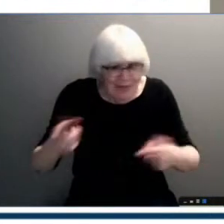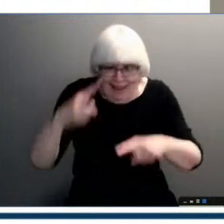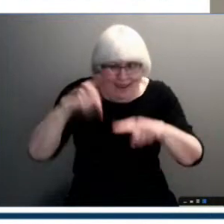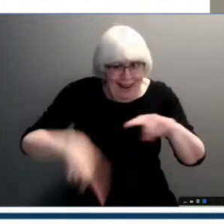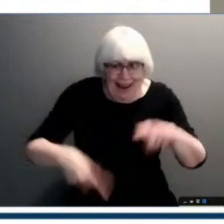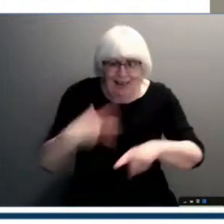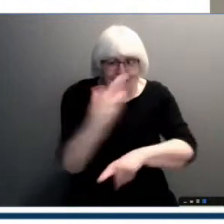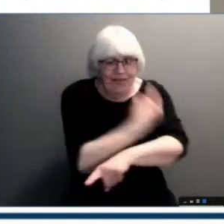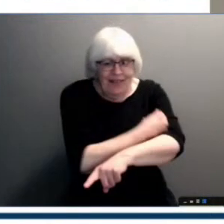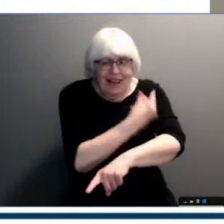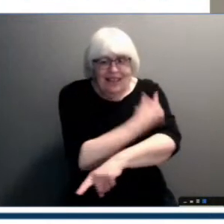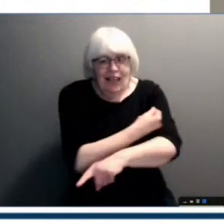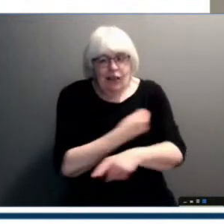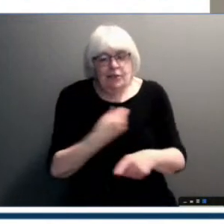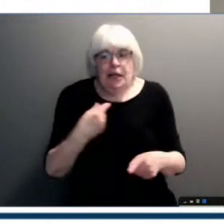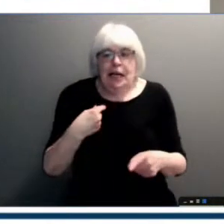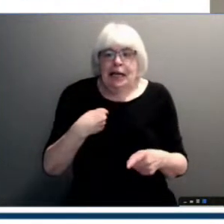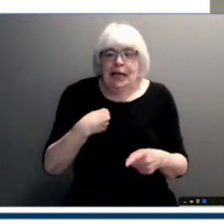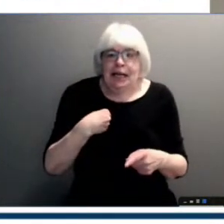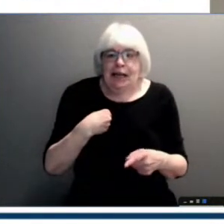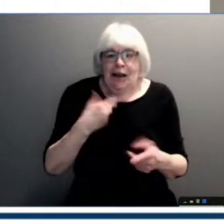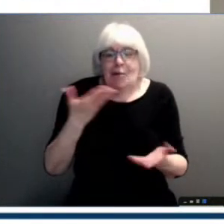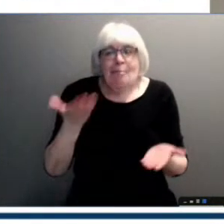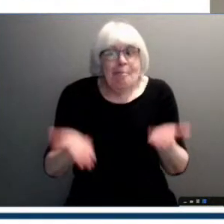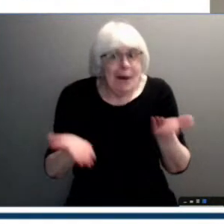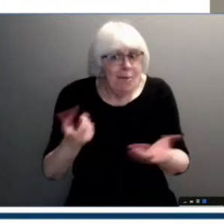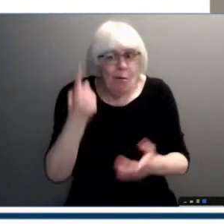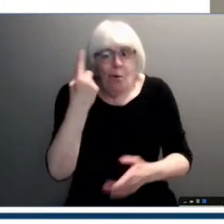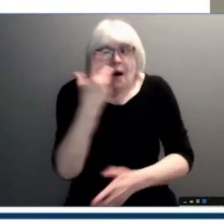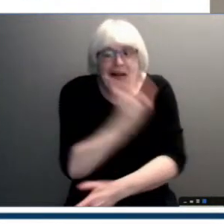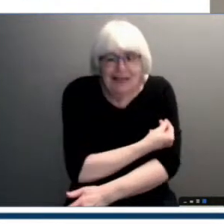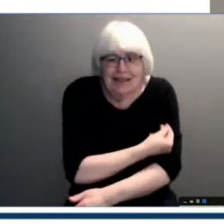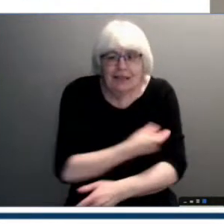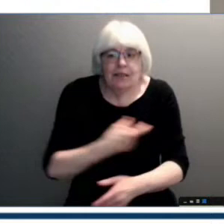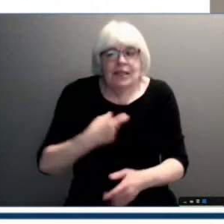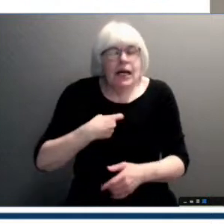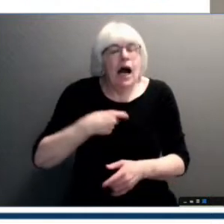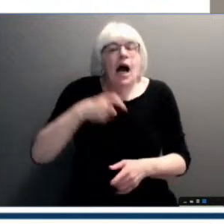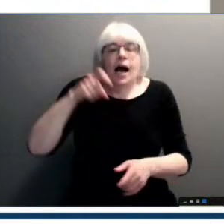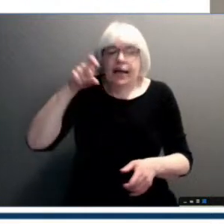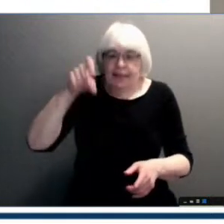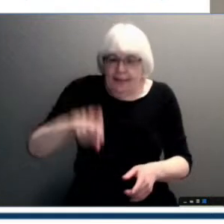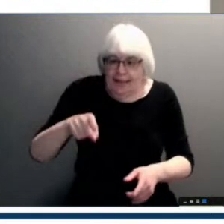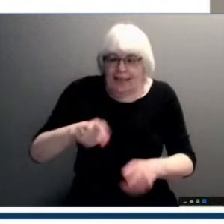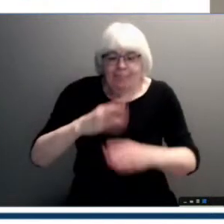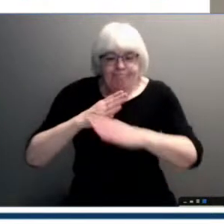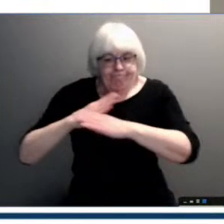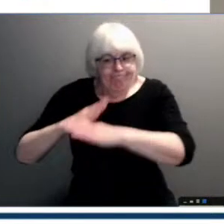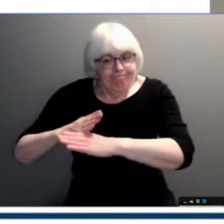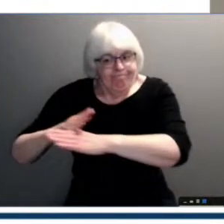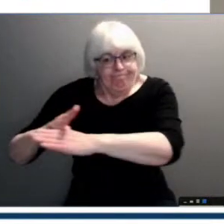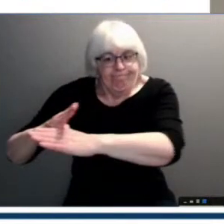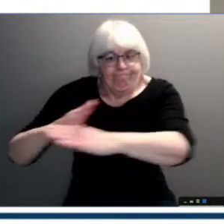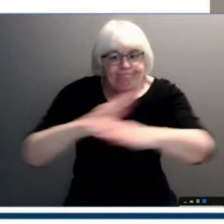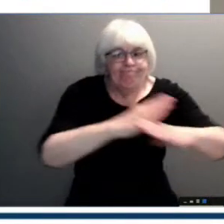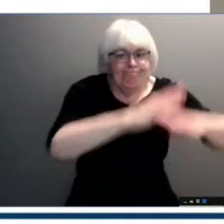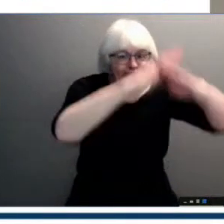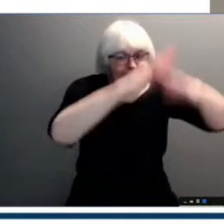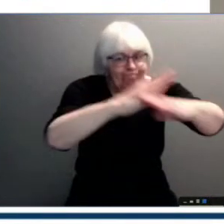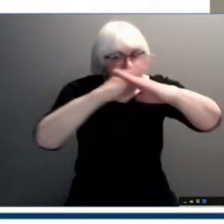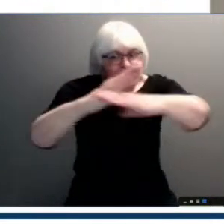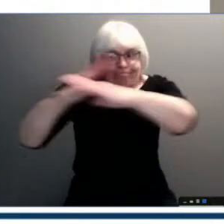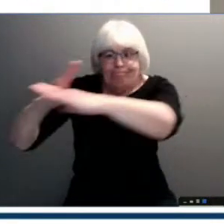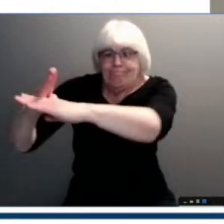dose. It's our obligation to protect them. And also, we don't know enough about the Omicron variant to just let it